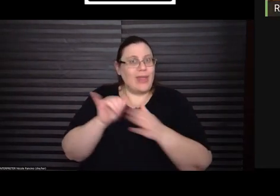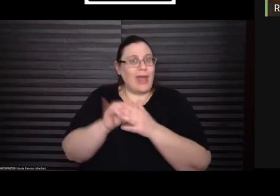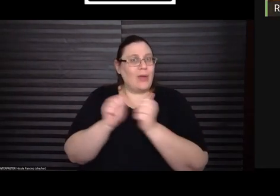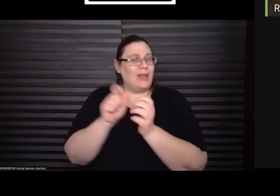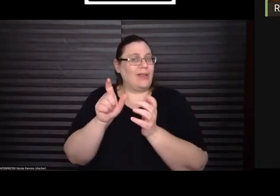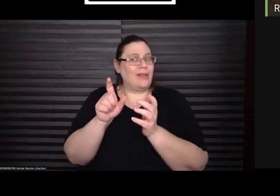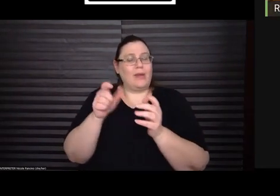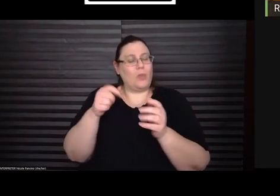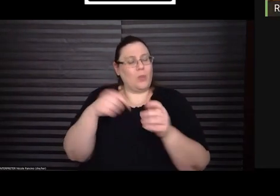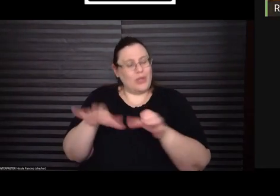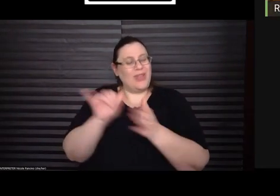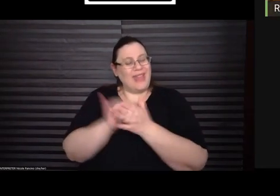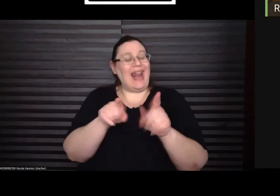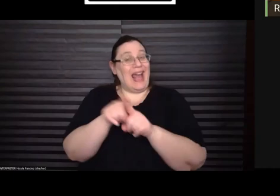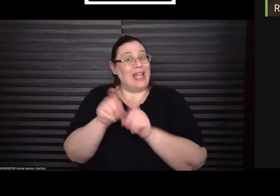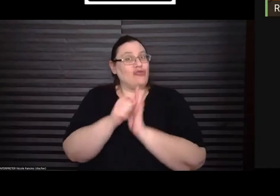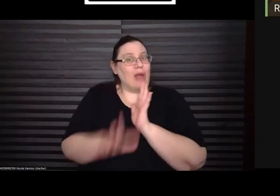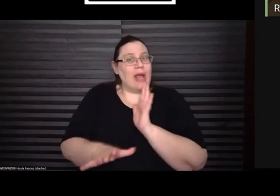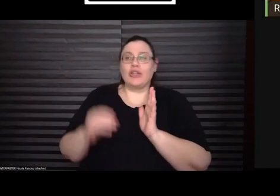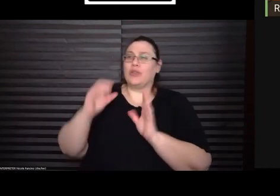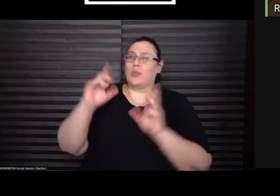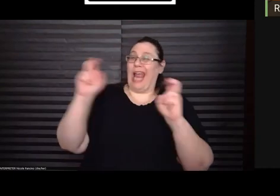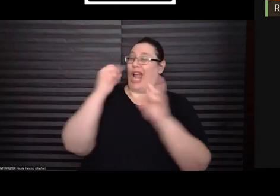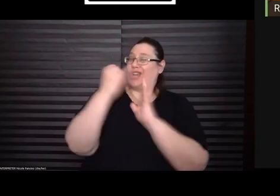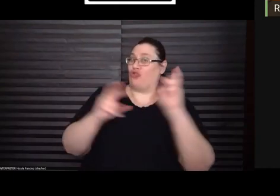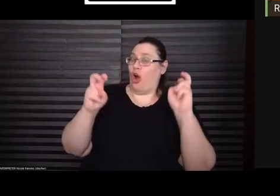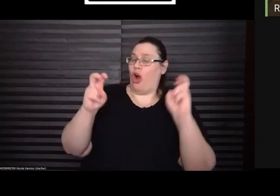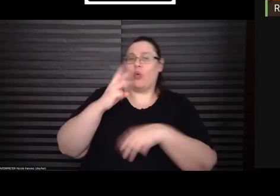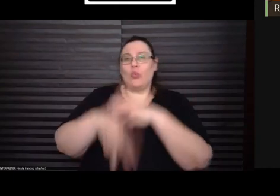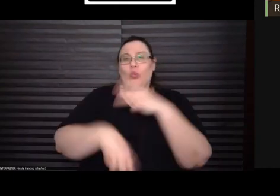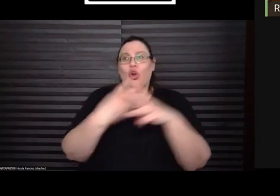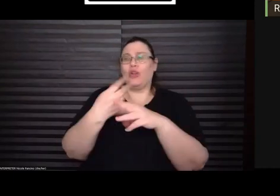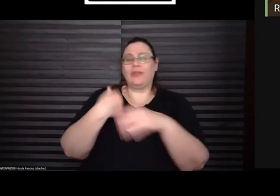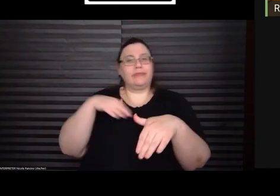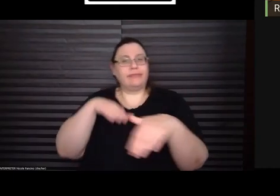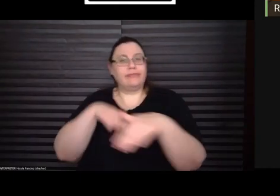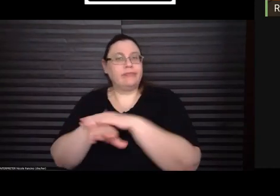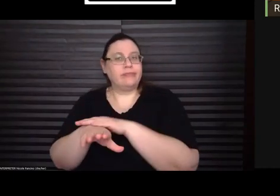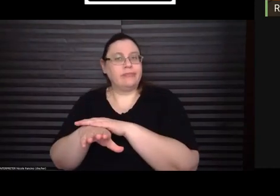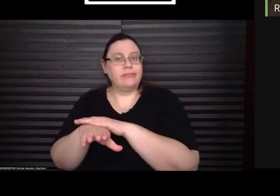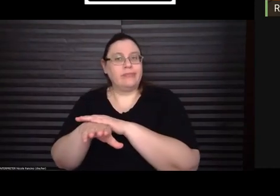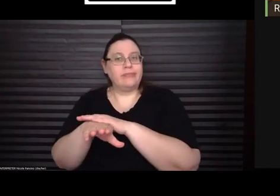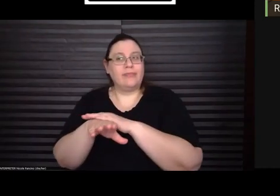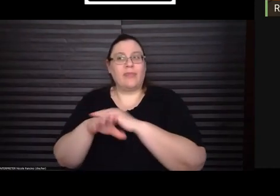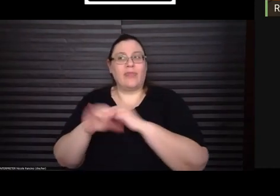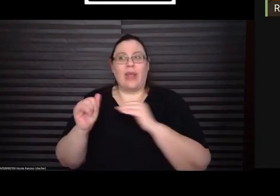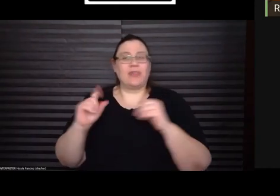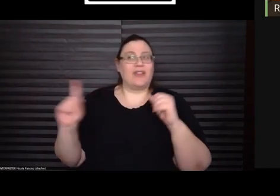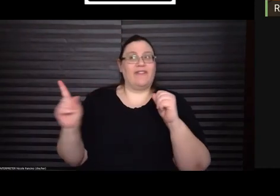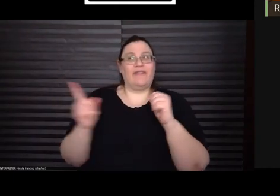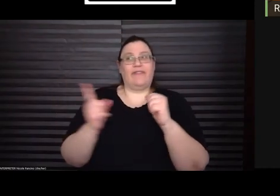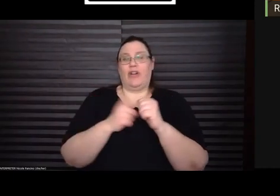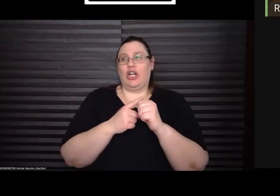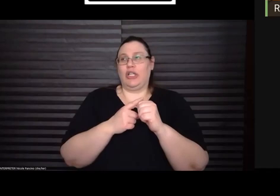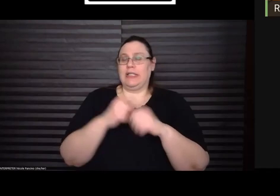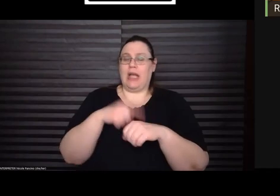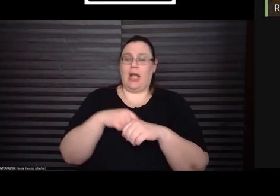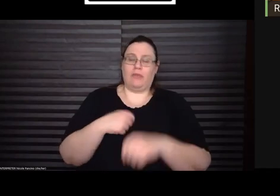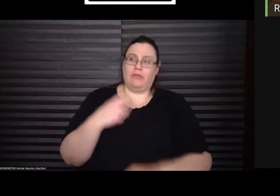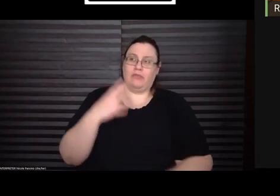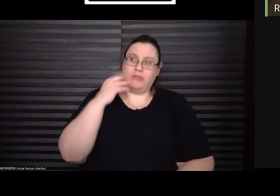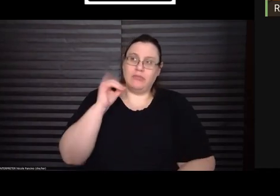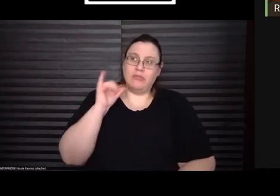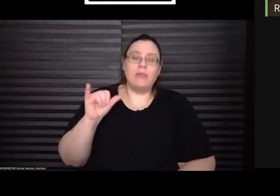We draw these worlds and then we enter them. And I think that was, you know, probably the first introduction I ever had